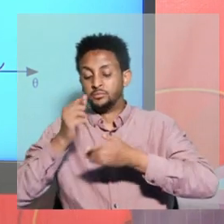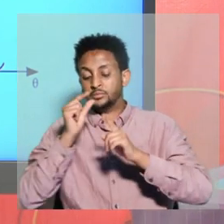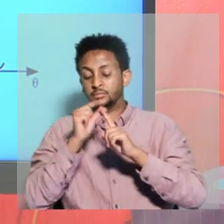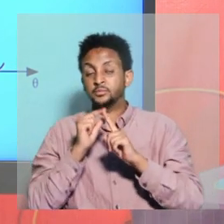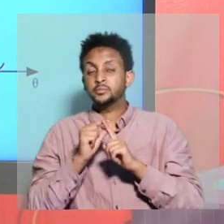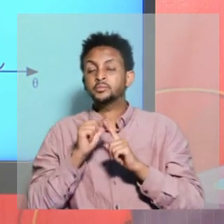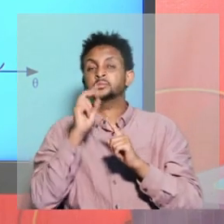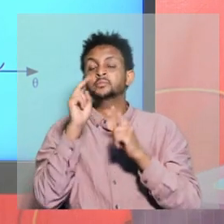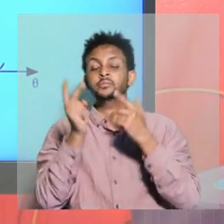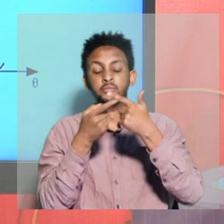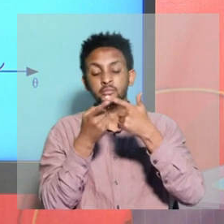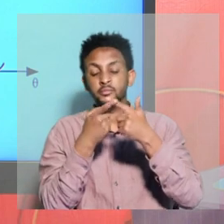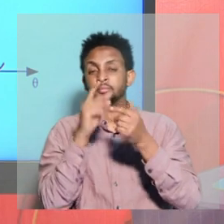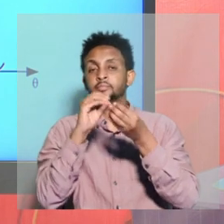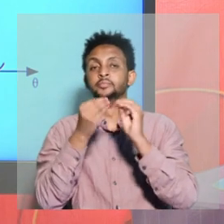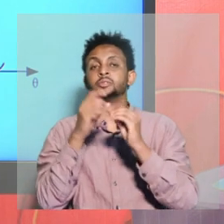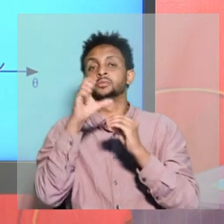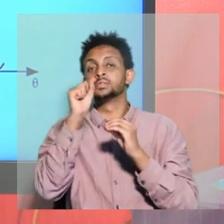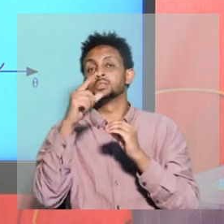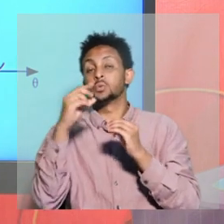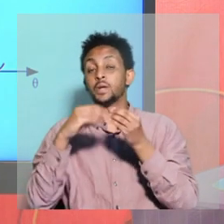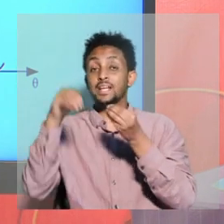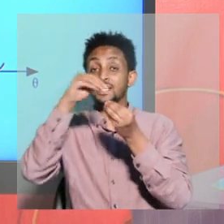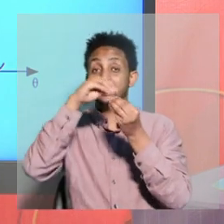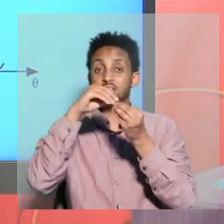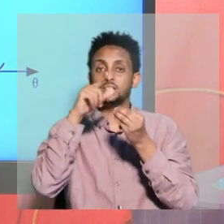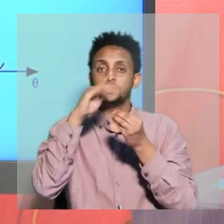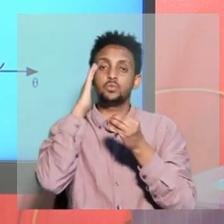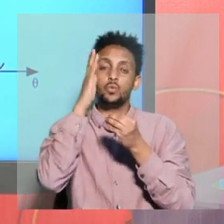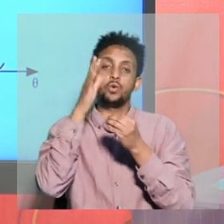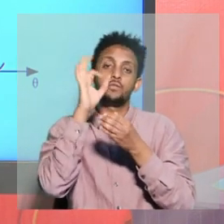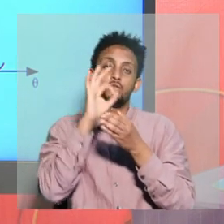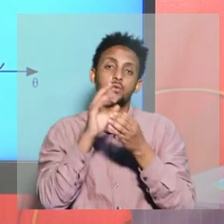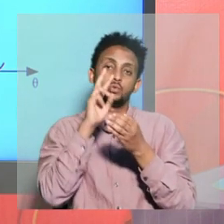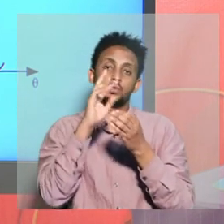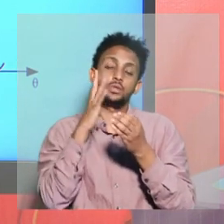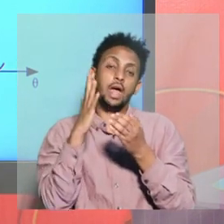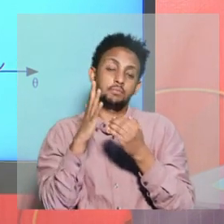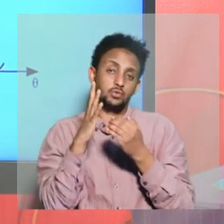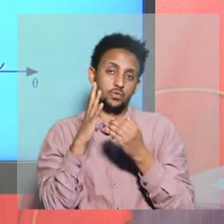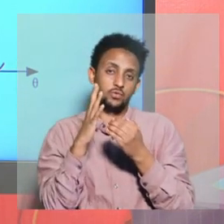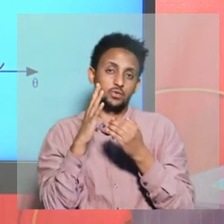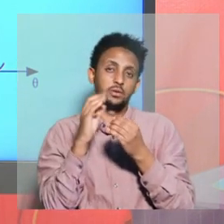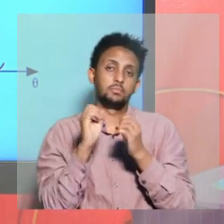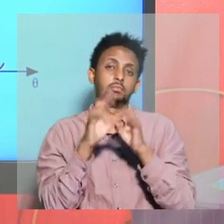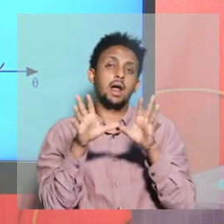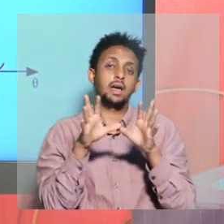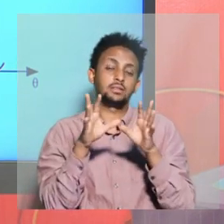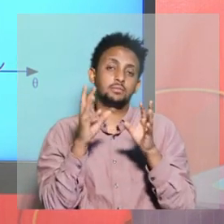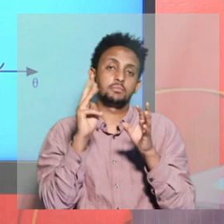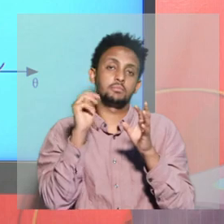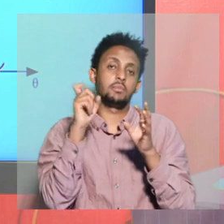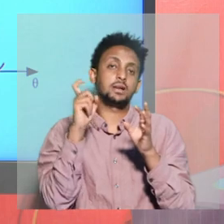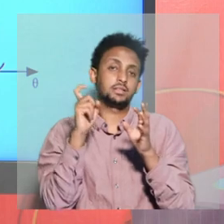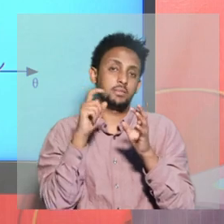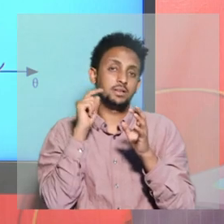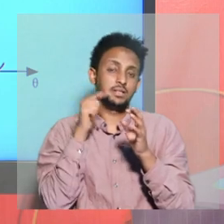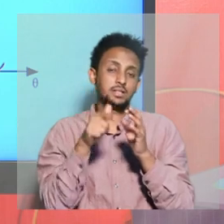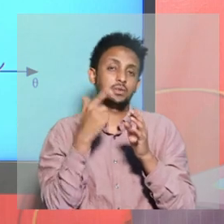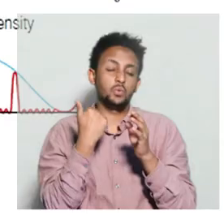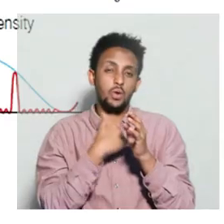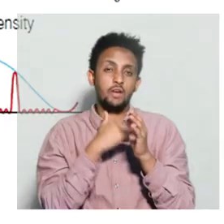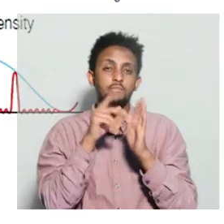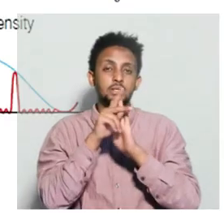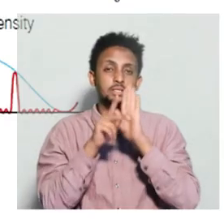of the double slit. As the number of slits are increased, it will form two types of bright maxima. Here, there